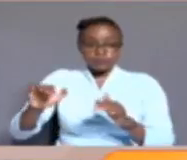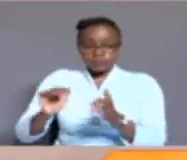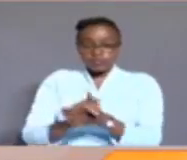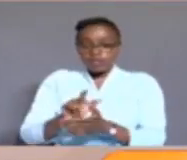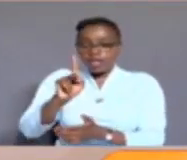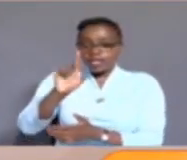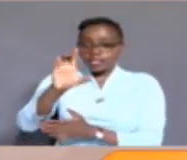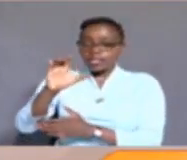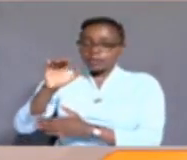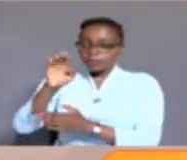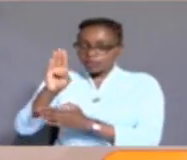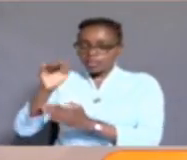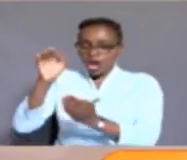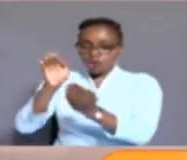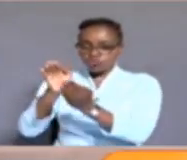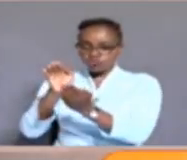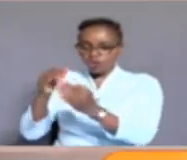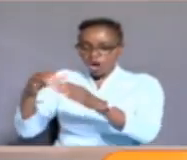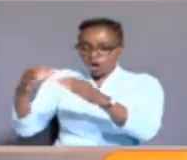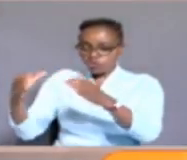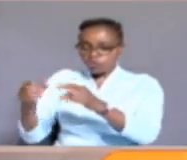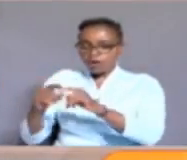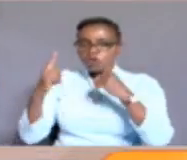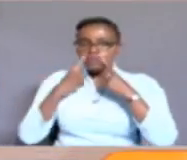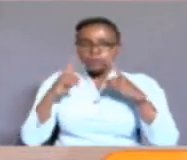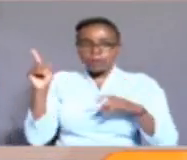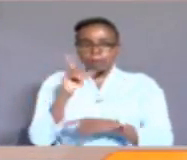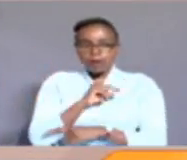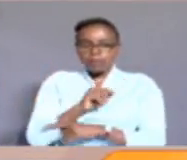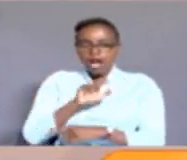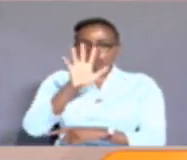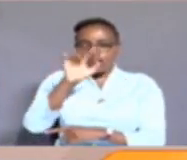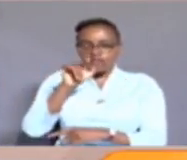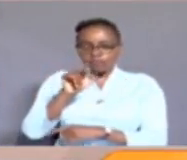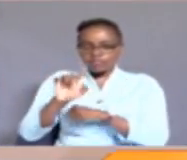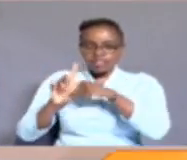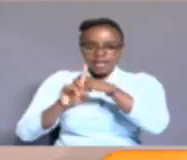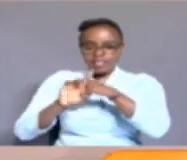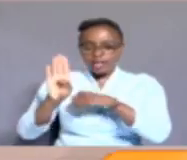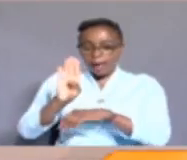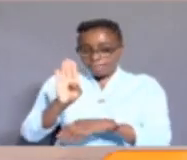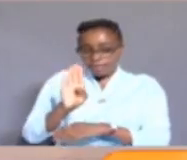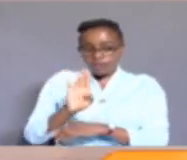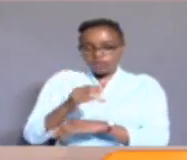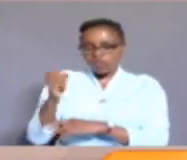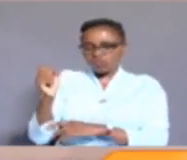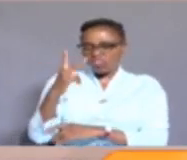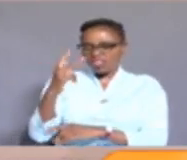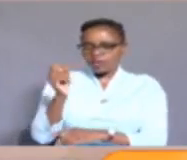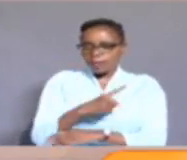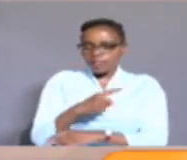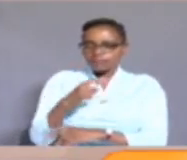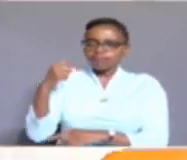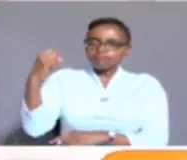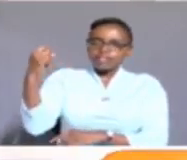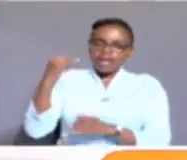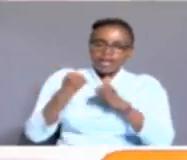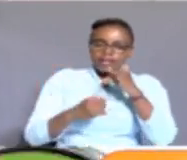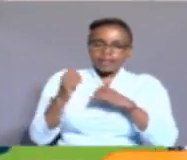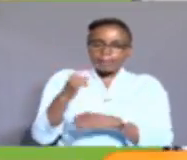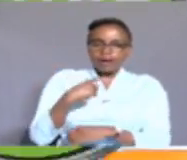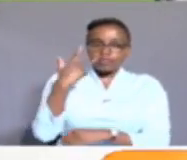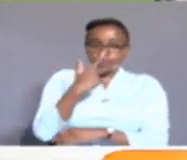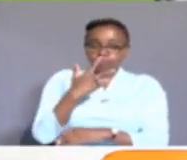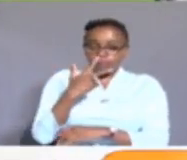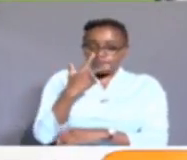The KCB Group has announced an after-tax profit of 5.8 billion Kenya shillings for the 3 months ending 31st of March 2019. The